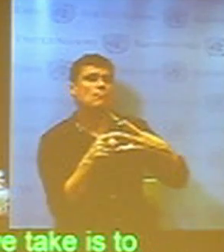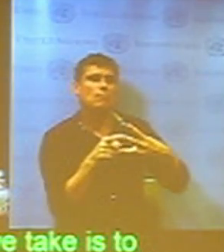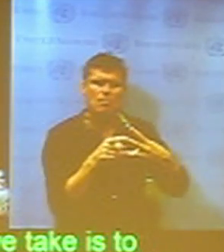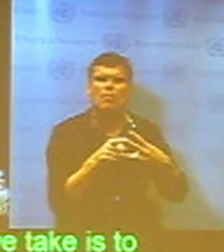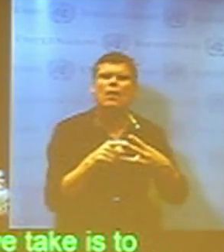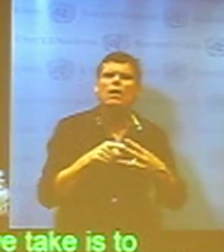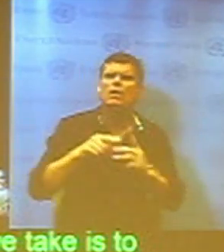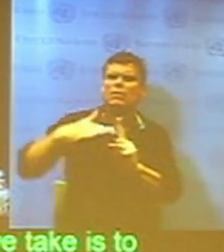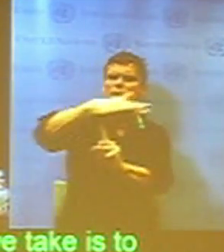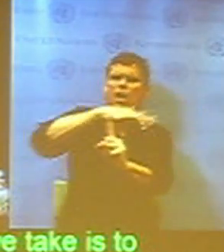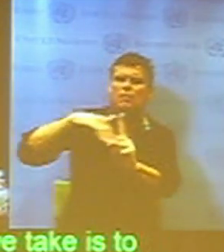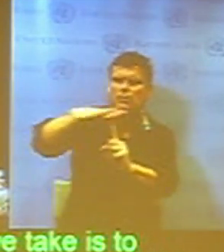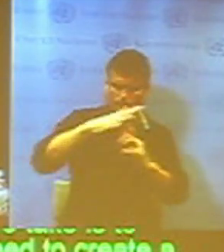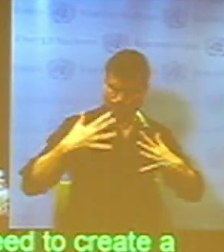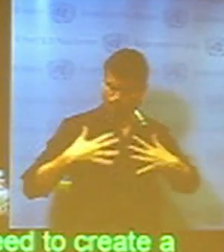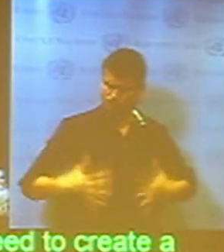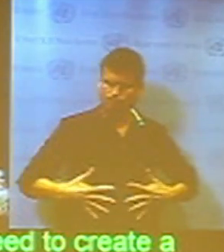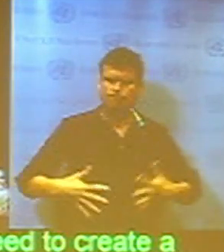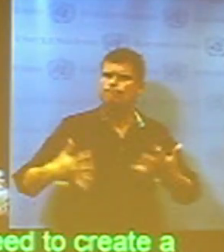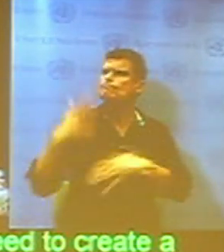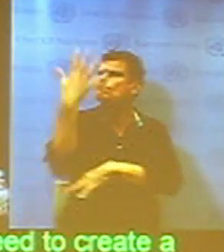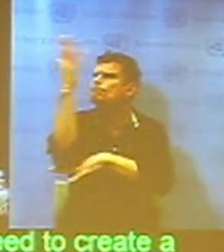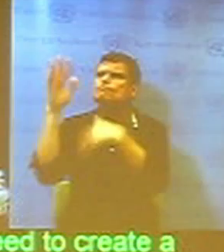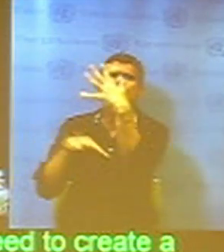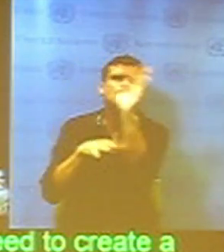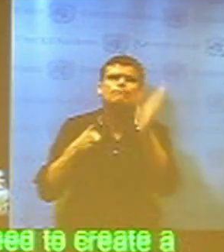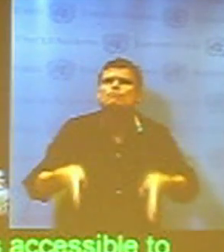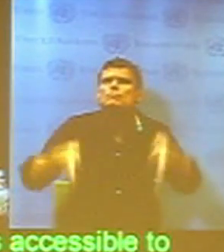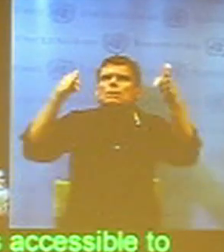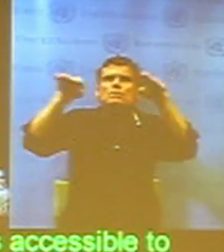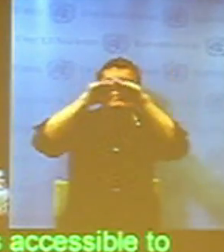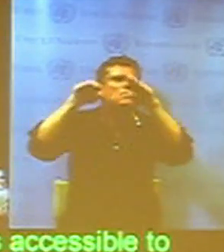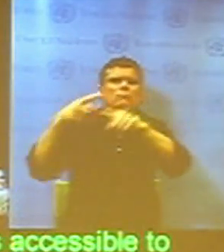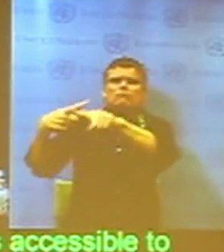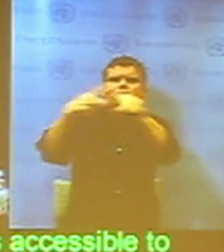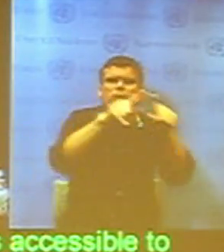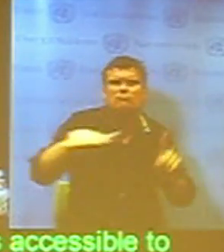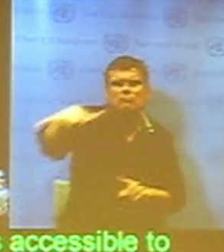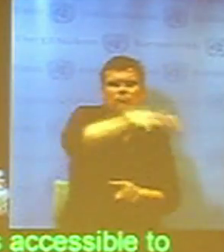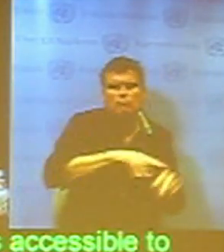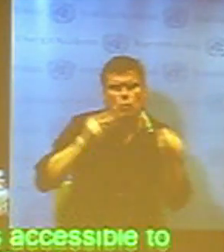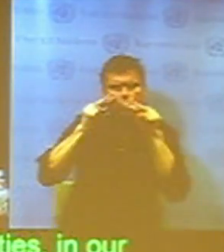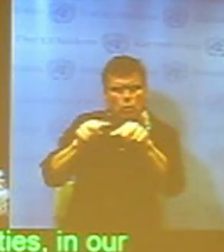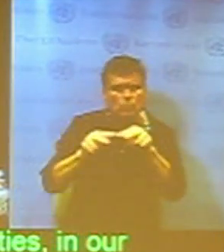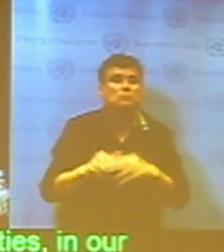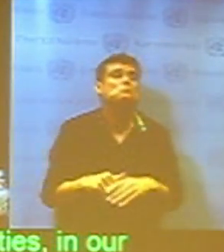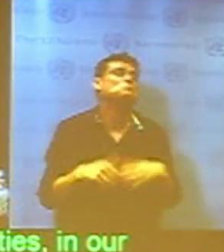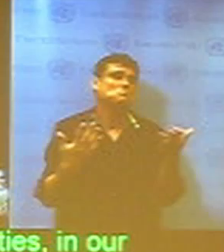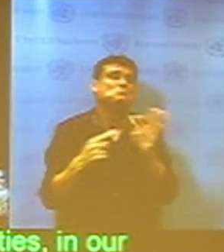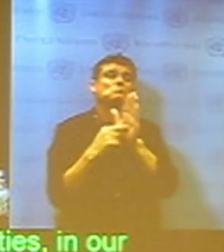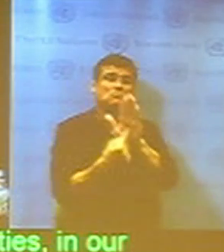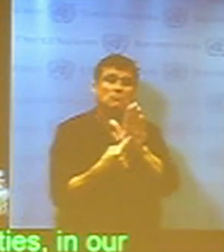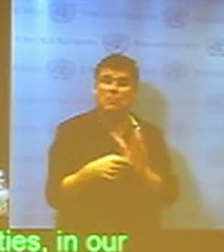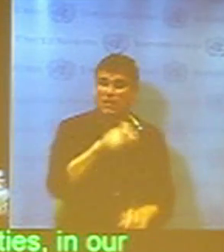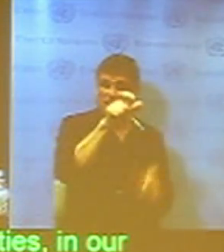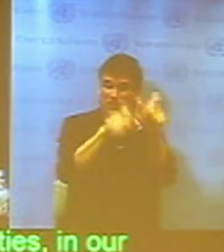physical disabilities in our case, and in the case of humanitarian actors, accessible to people with a variety of different disabilities. So